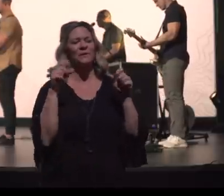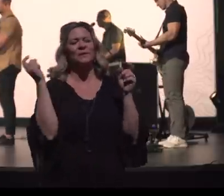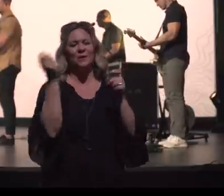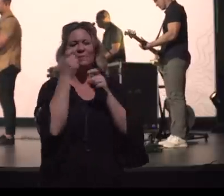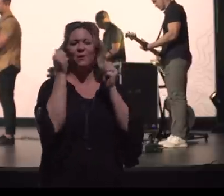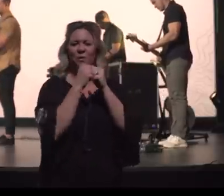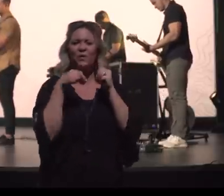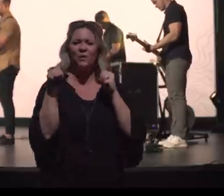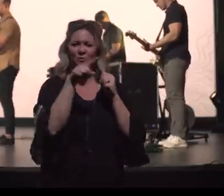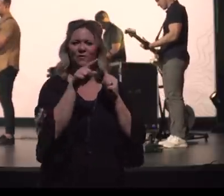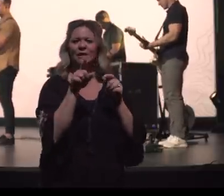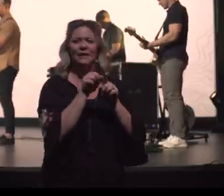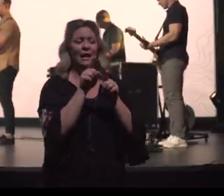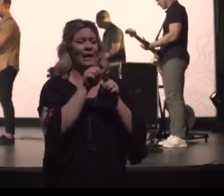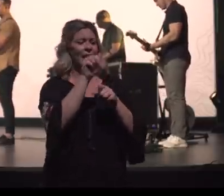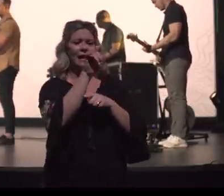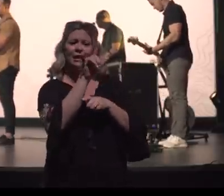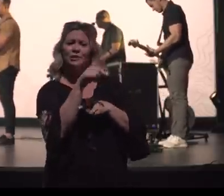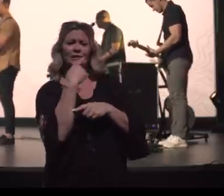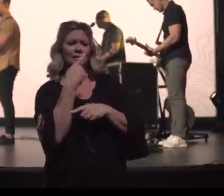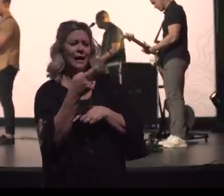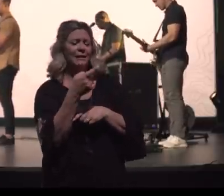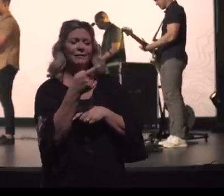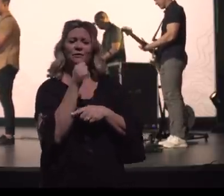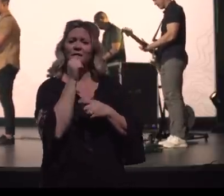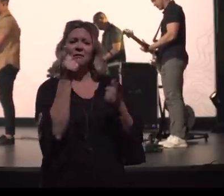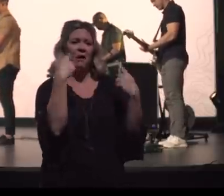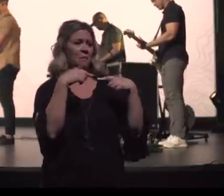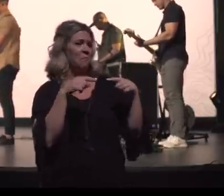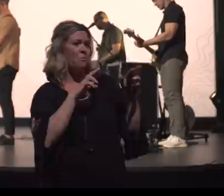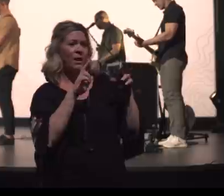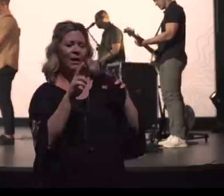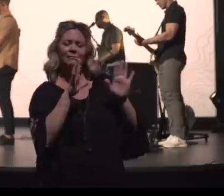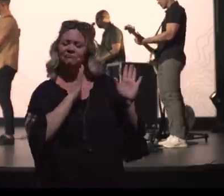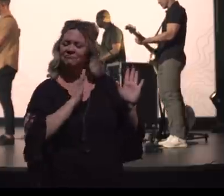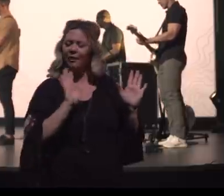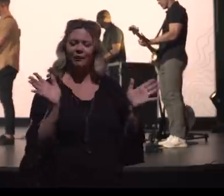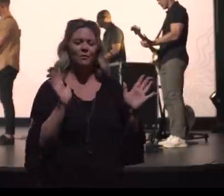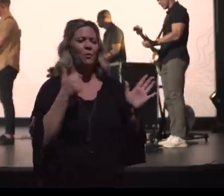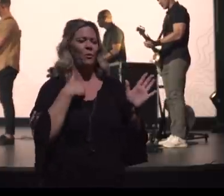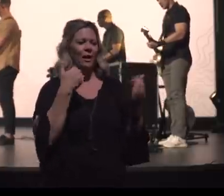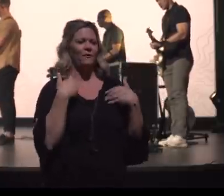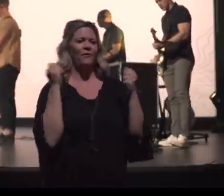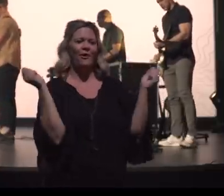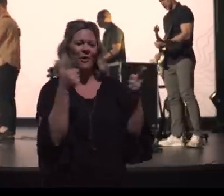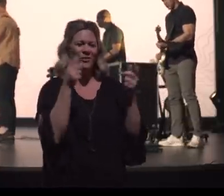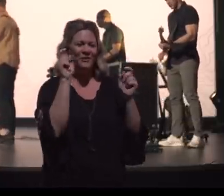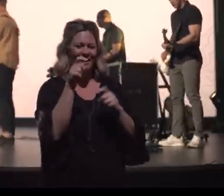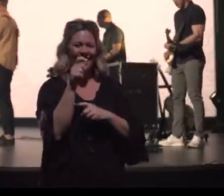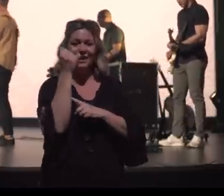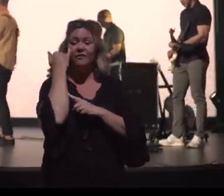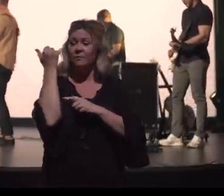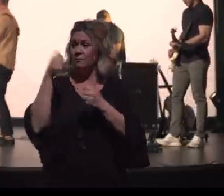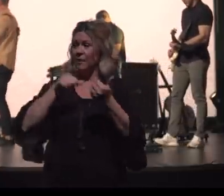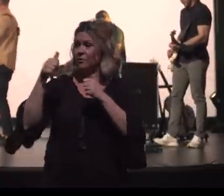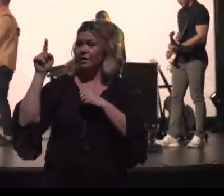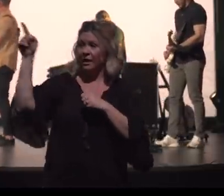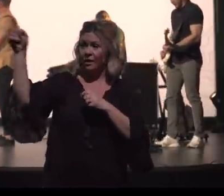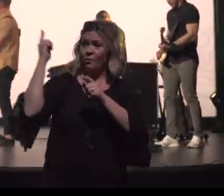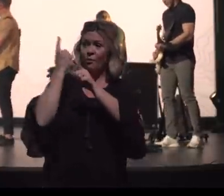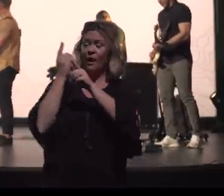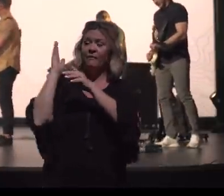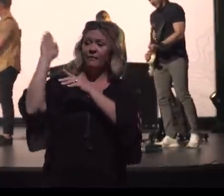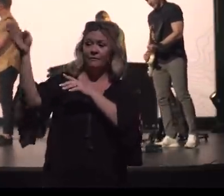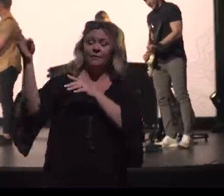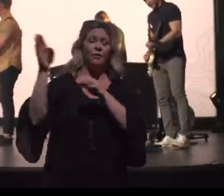that with you. Like Ashley said, even if you didn't come ready, we have everything you need. If you don't know where our baptistry is at, just go right